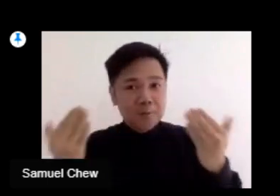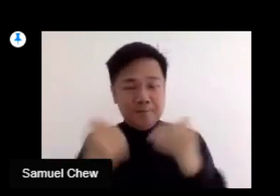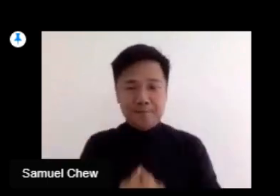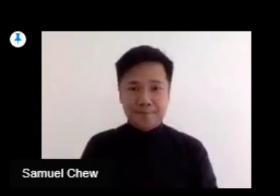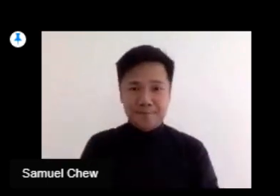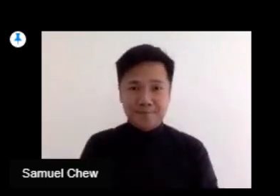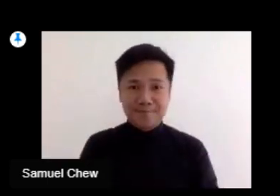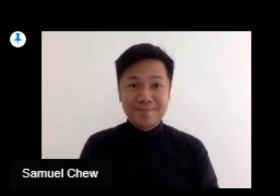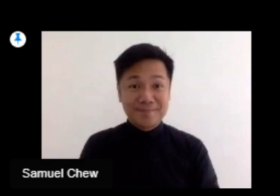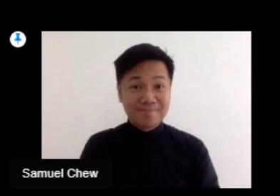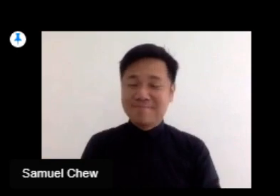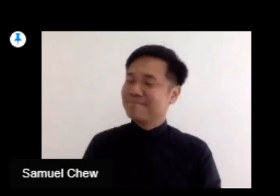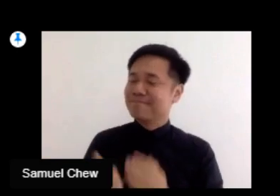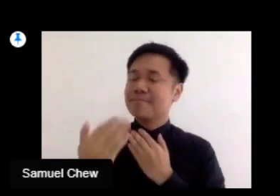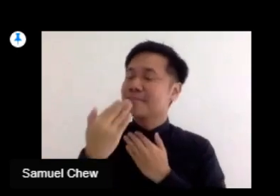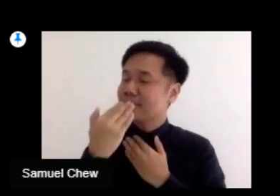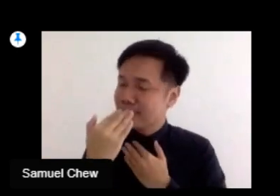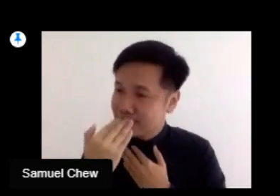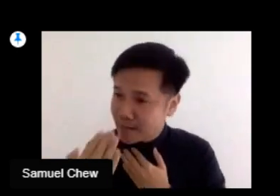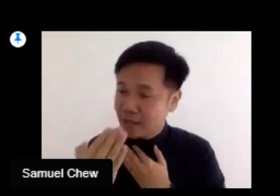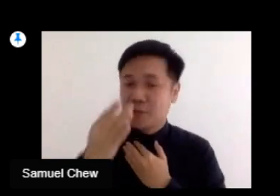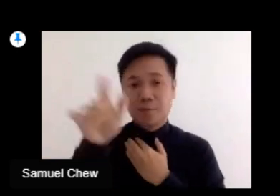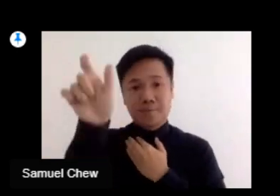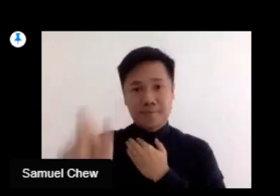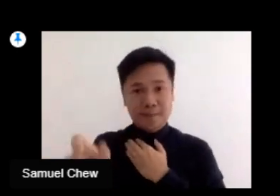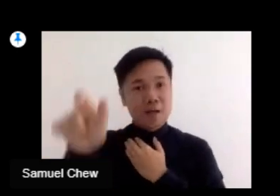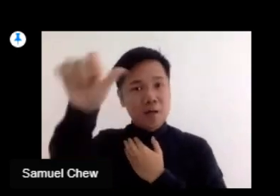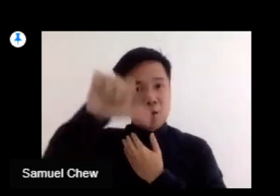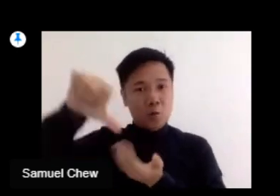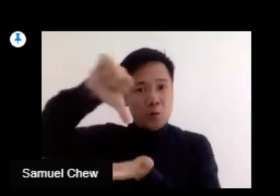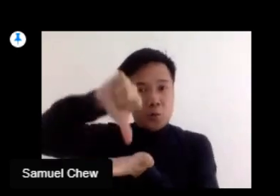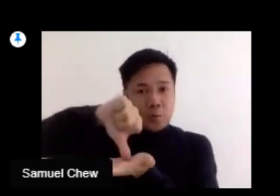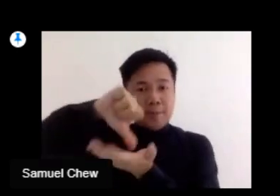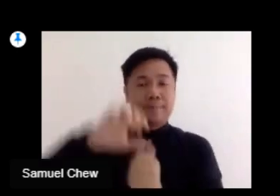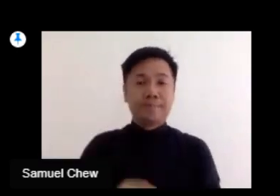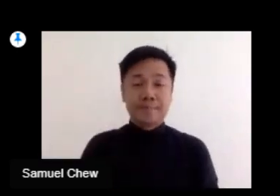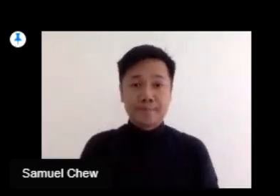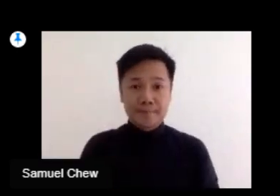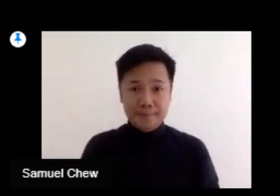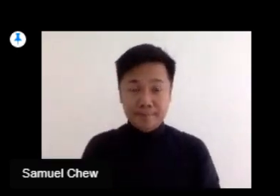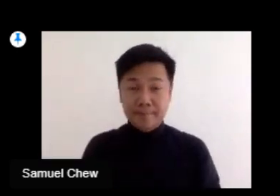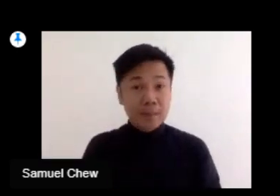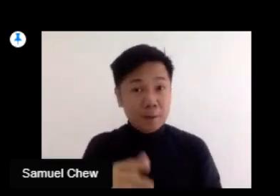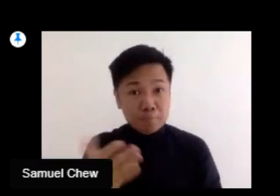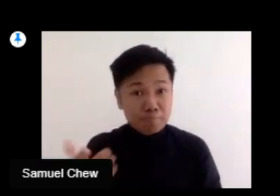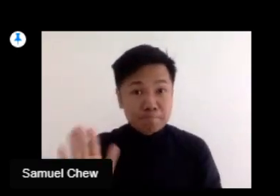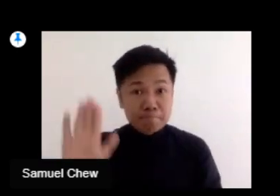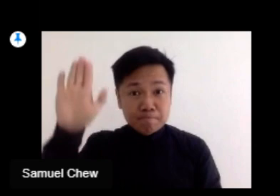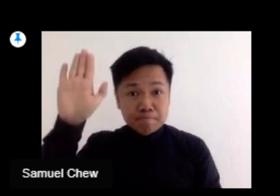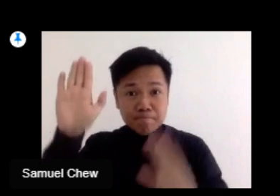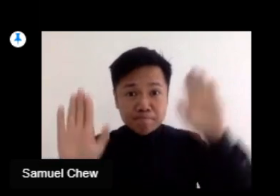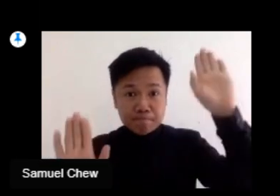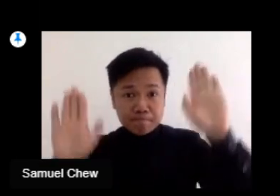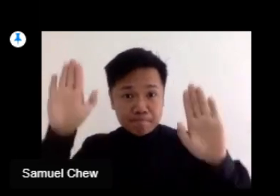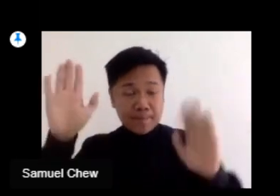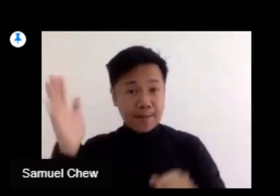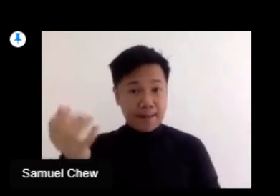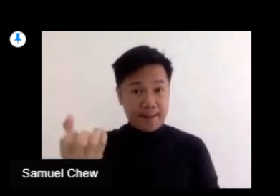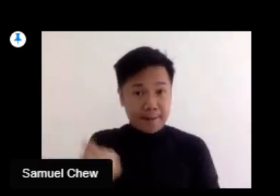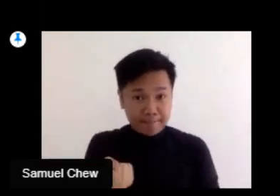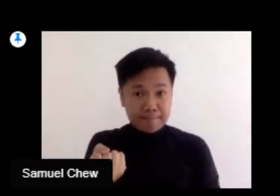I thank the distinguished delegation of Iran. Do I see any further delegations wishing